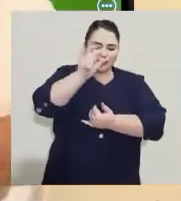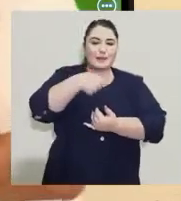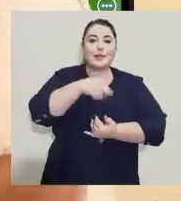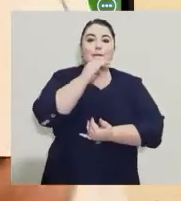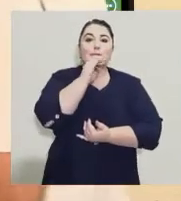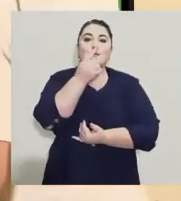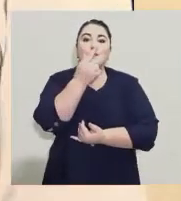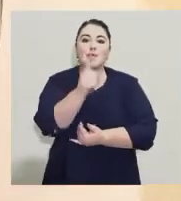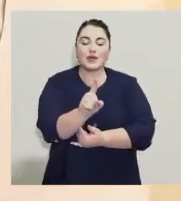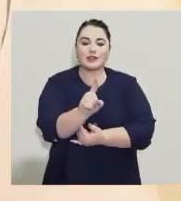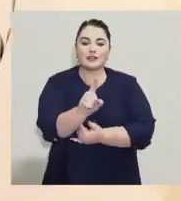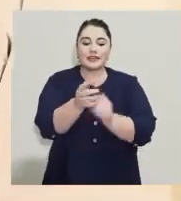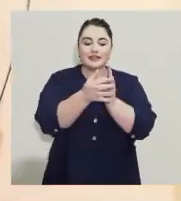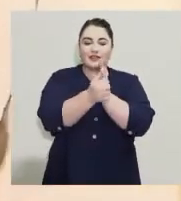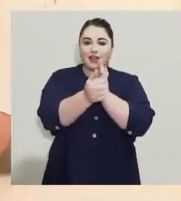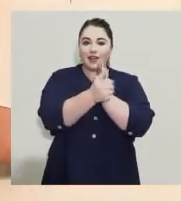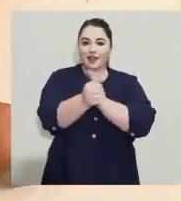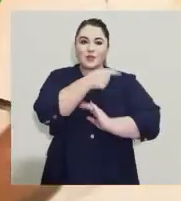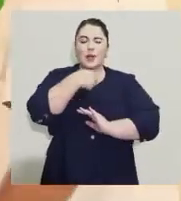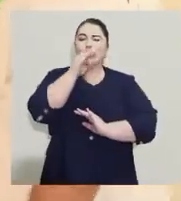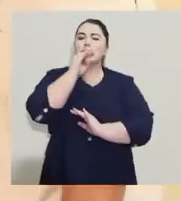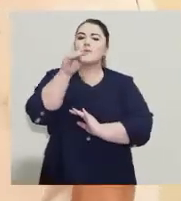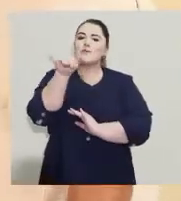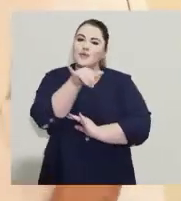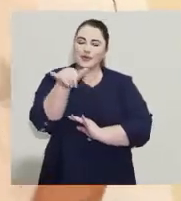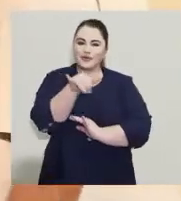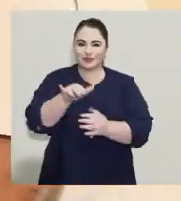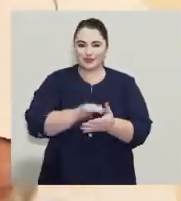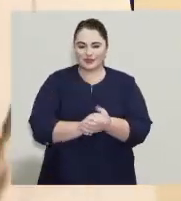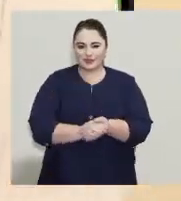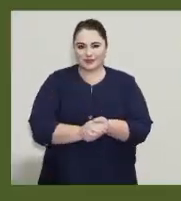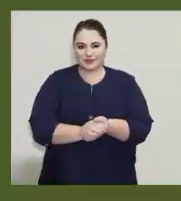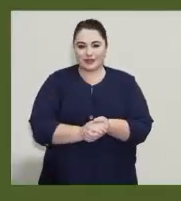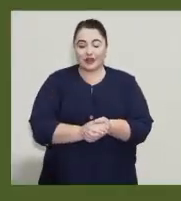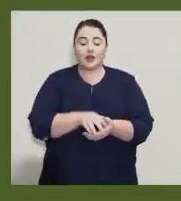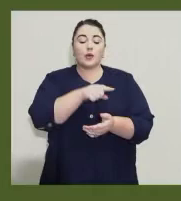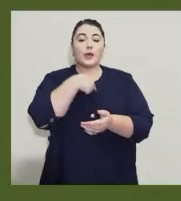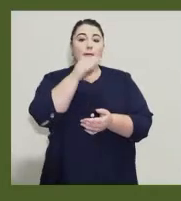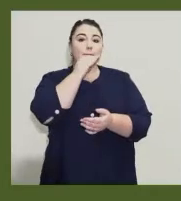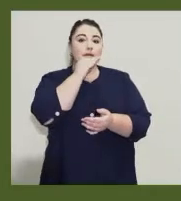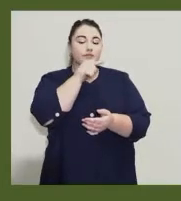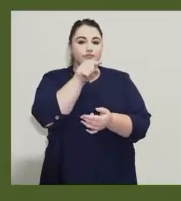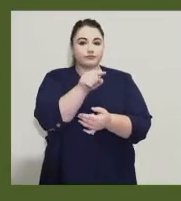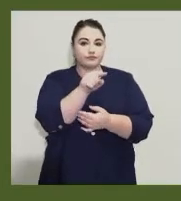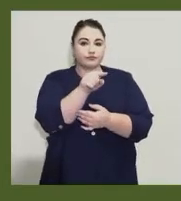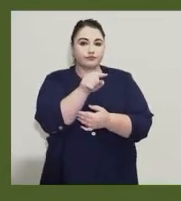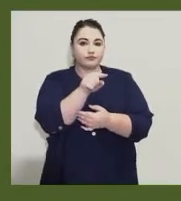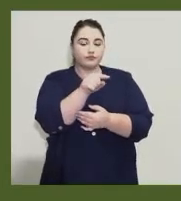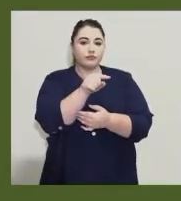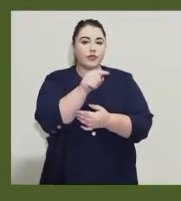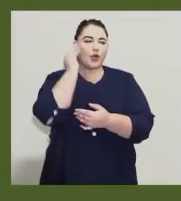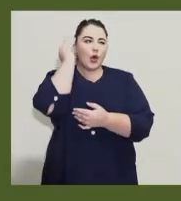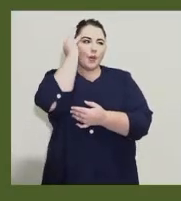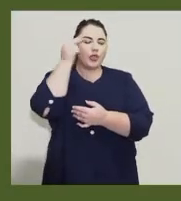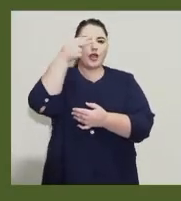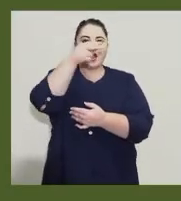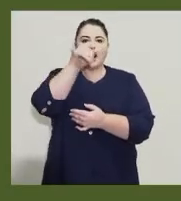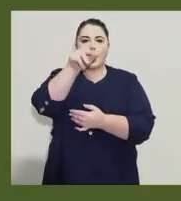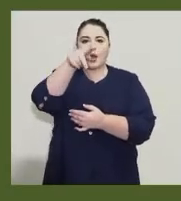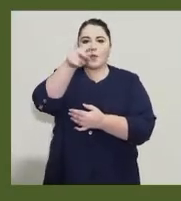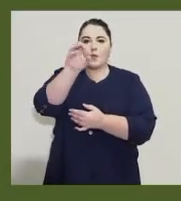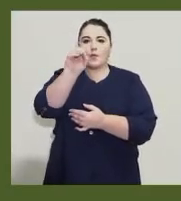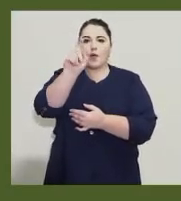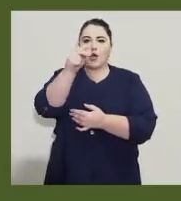see what do I mean by which skills are we talking about. We're referring to what is a